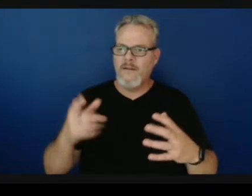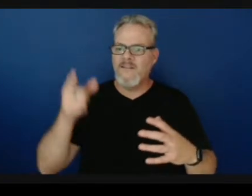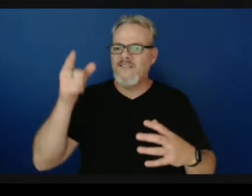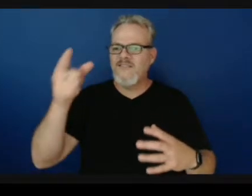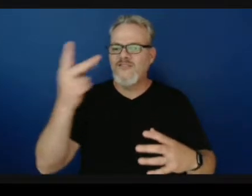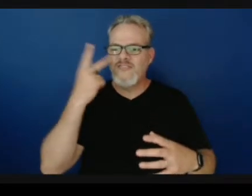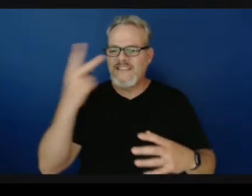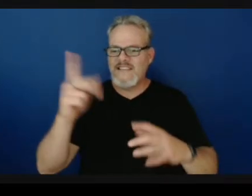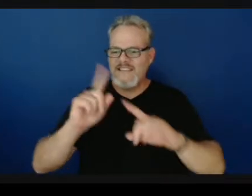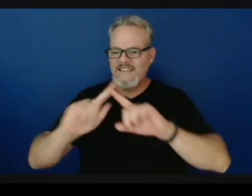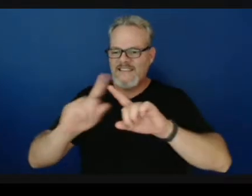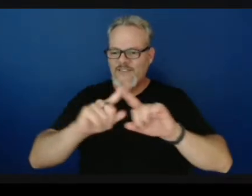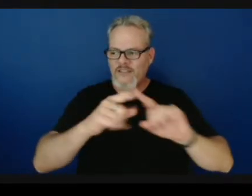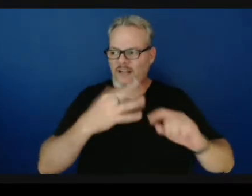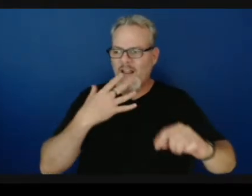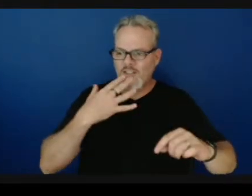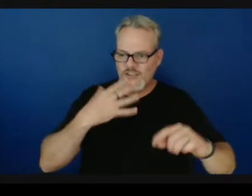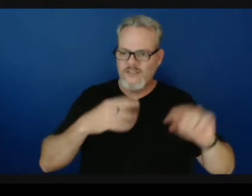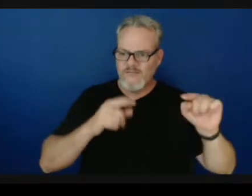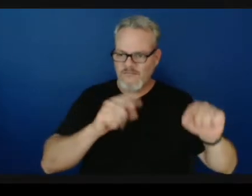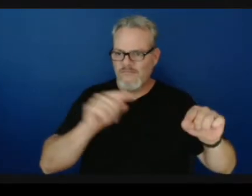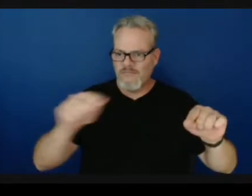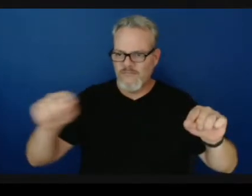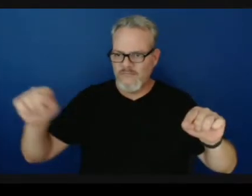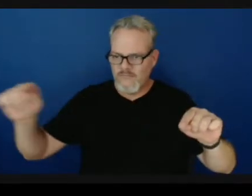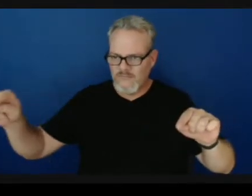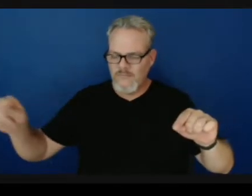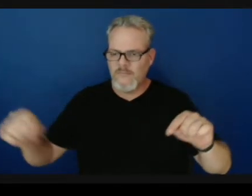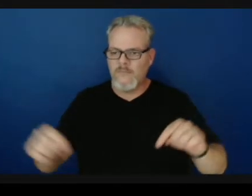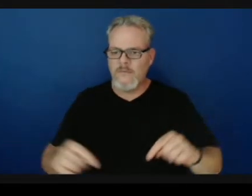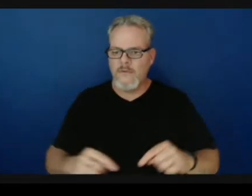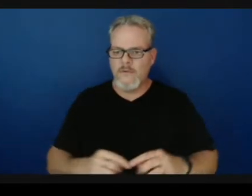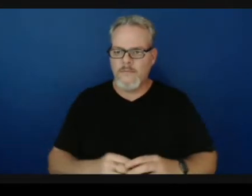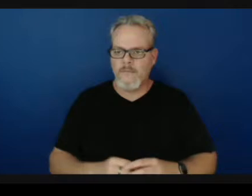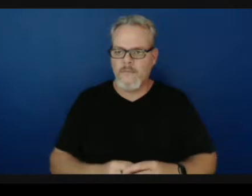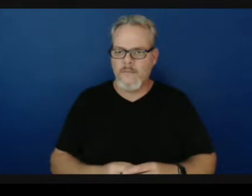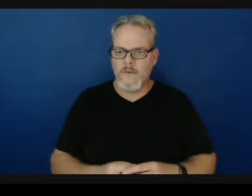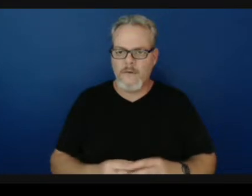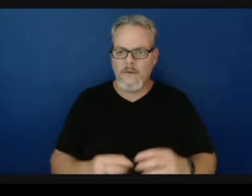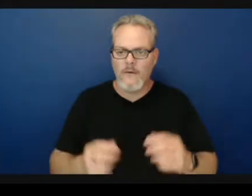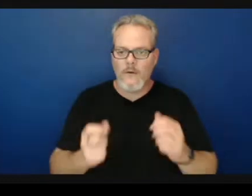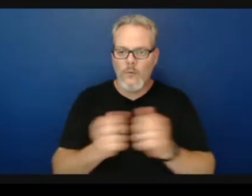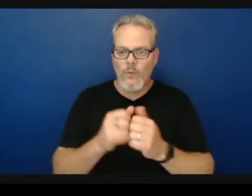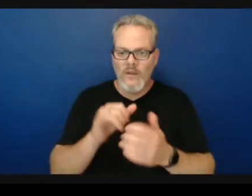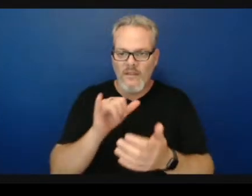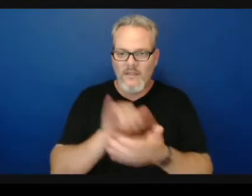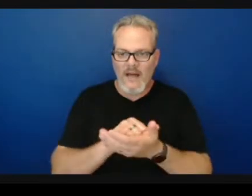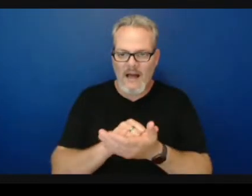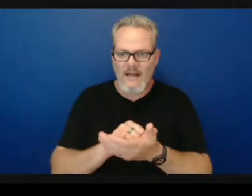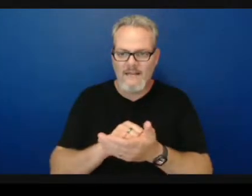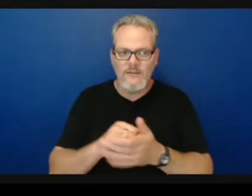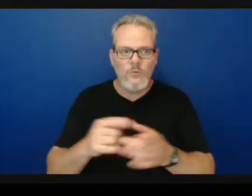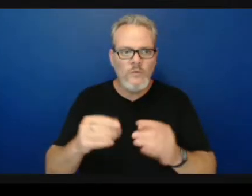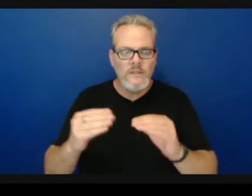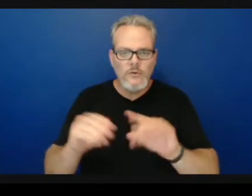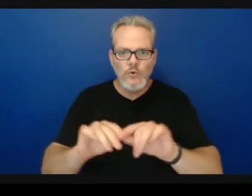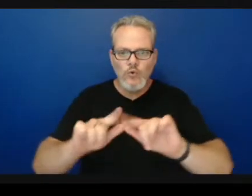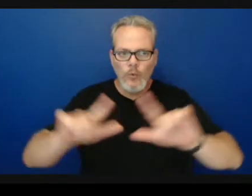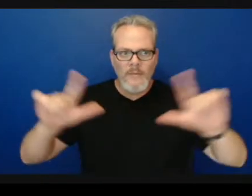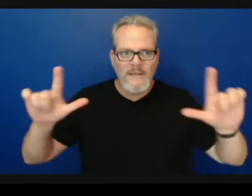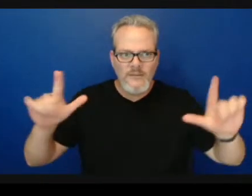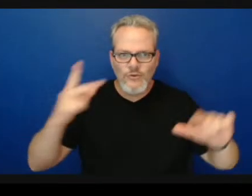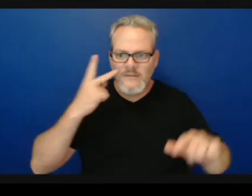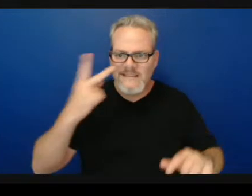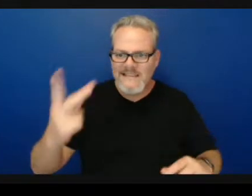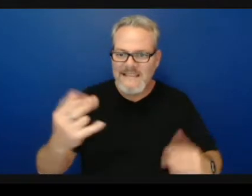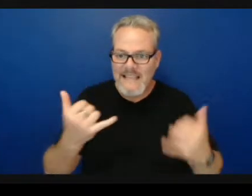week. Right. So, and with that, you can zoom in here. And actually today,